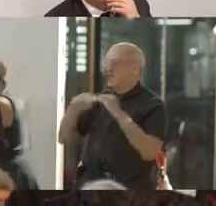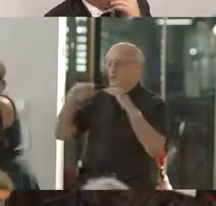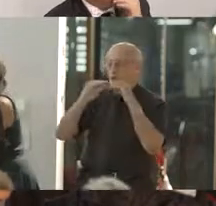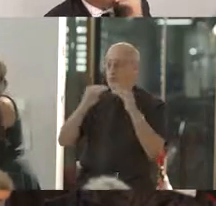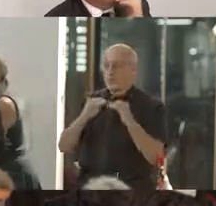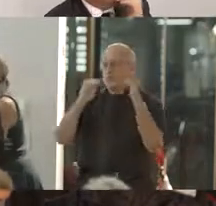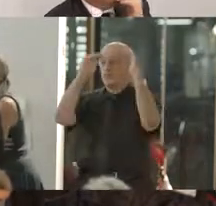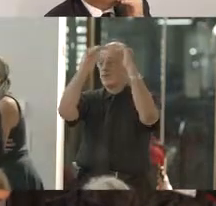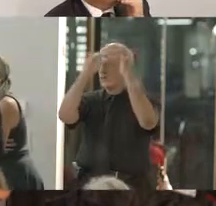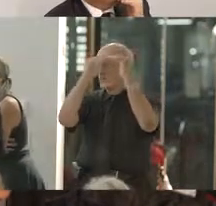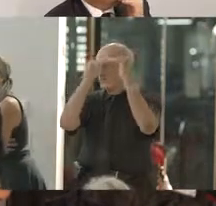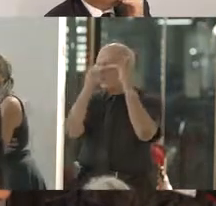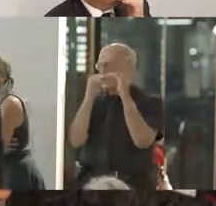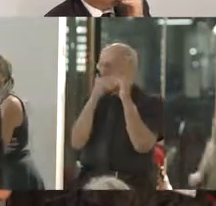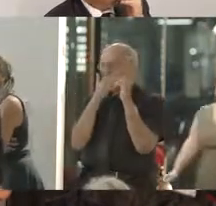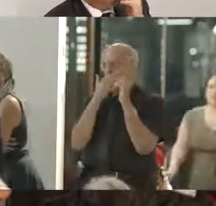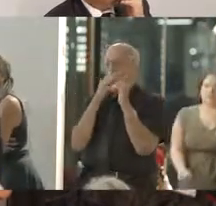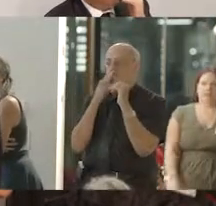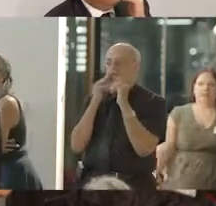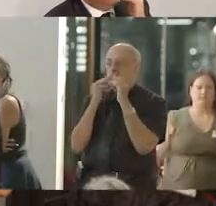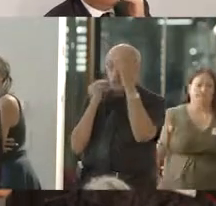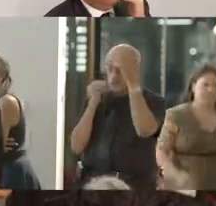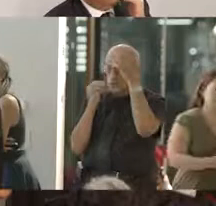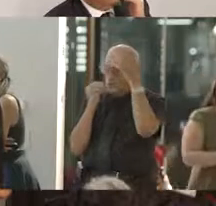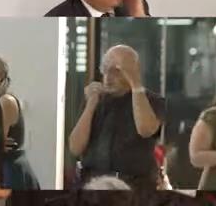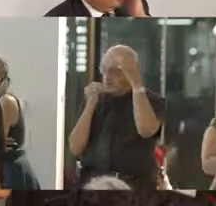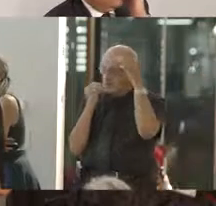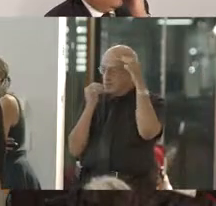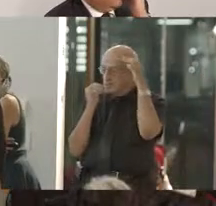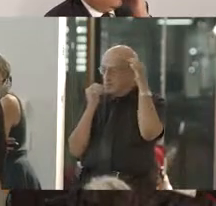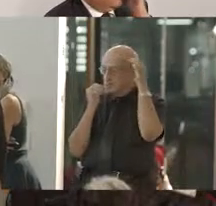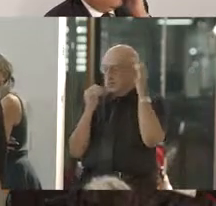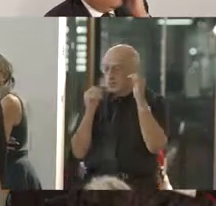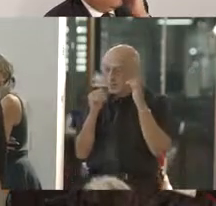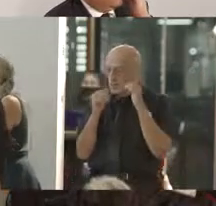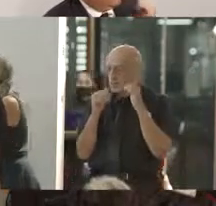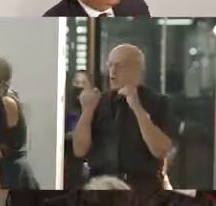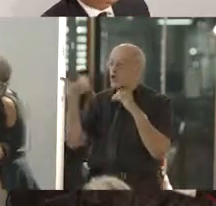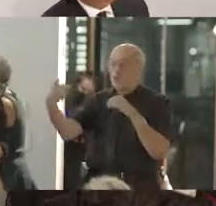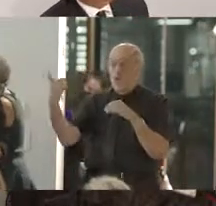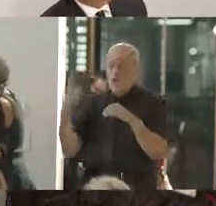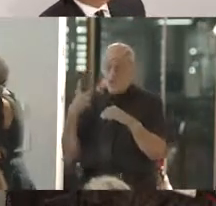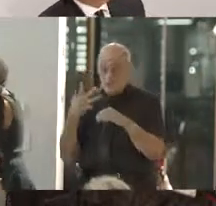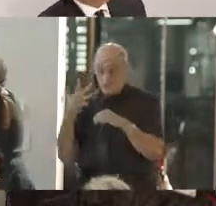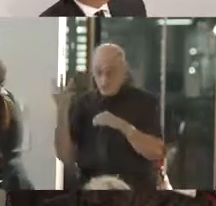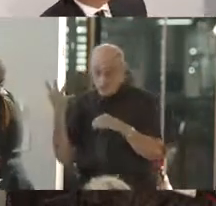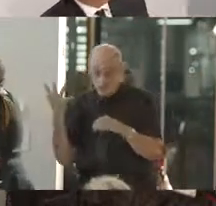Hang on for a second. I have to repeat your question, which if it was written, I wouldn't have to. So what you're asking